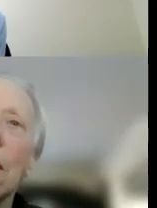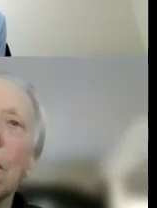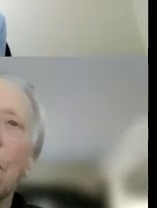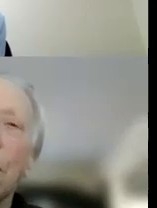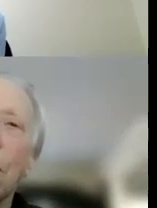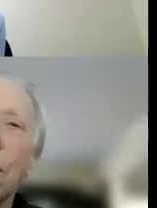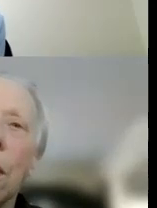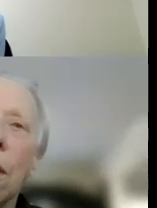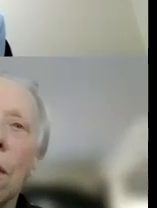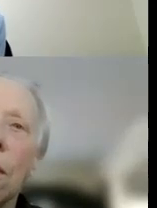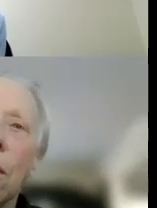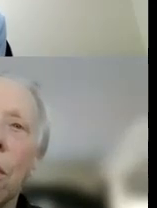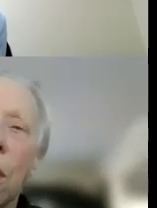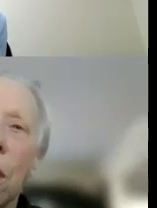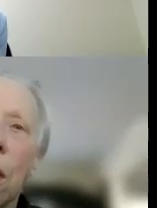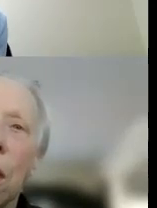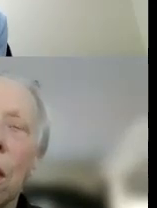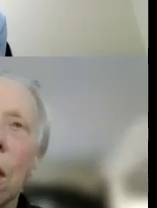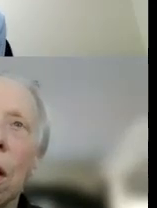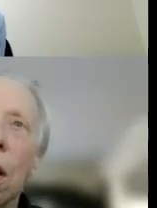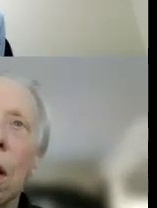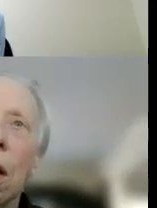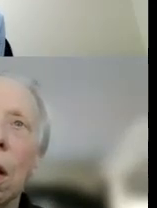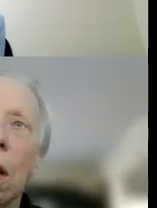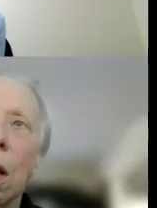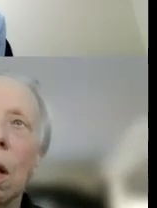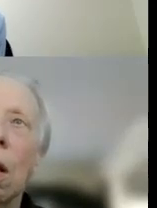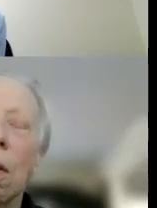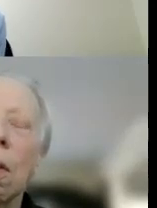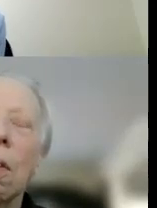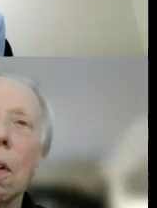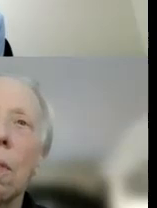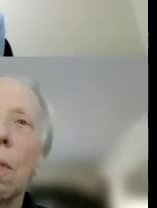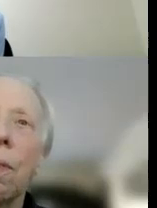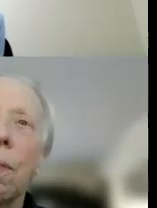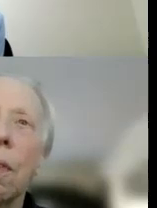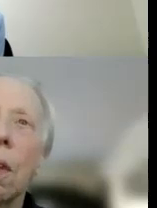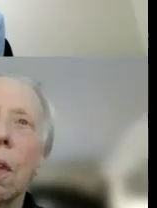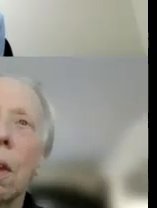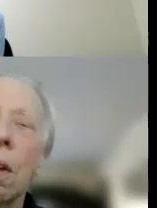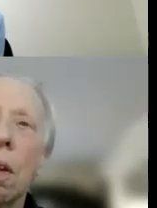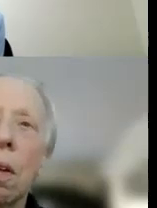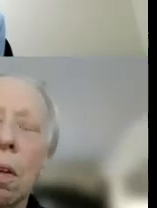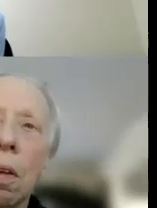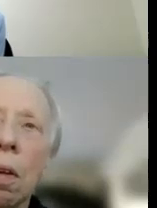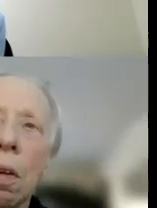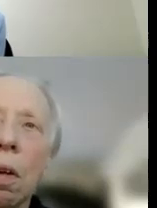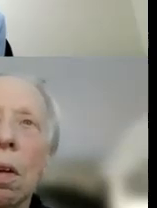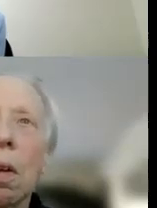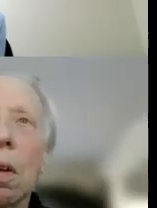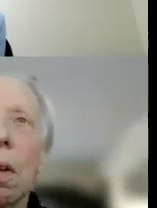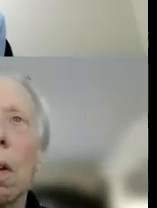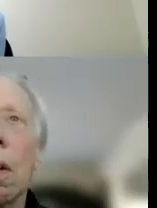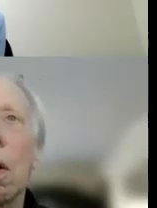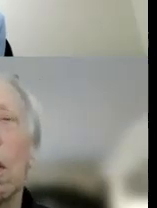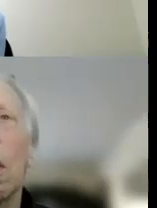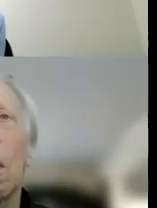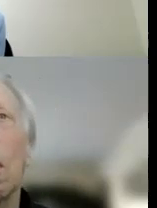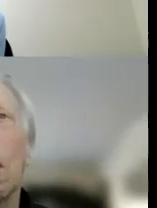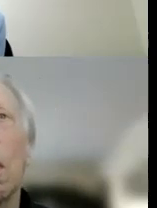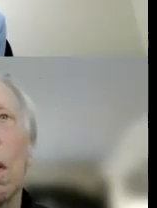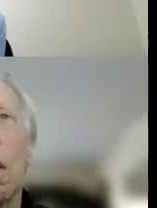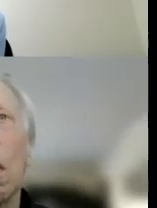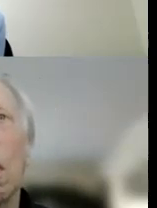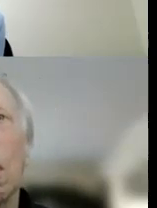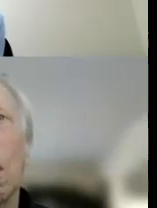encounter. I don't present as a person with a disability, and I have asked to use it and been